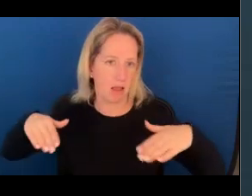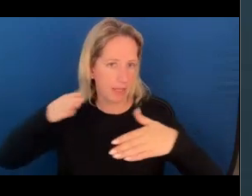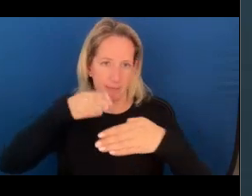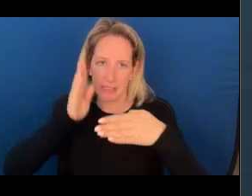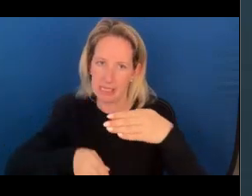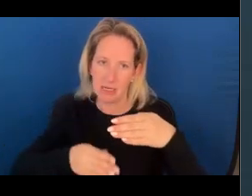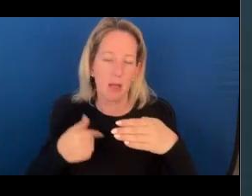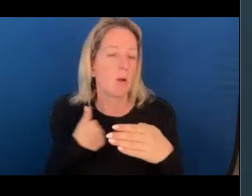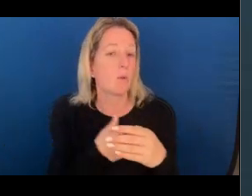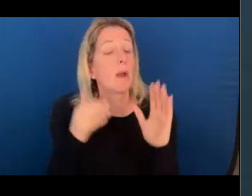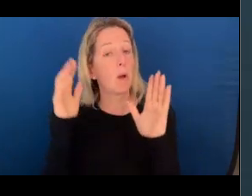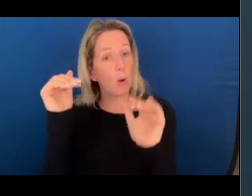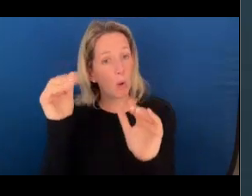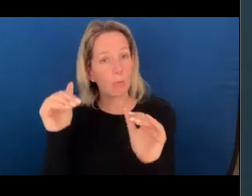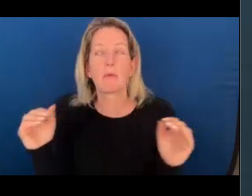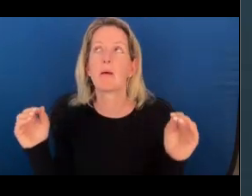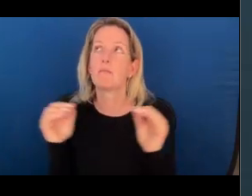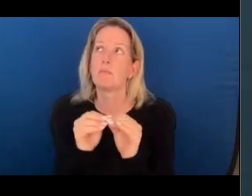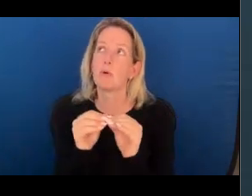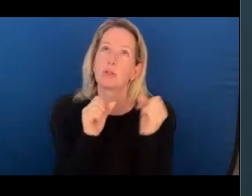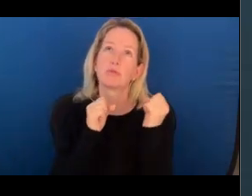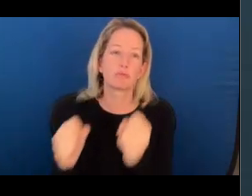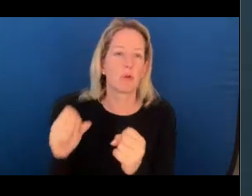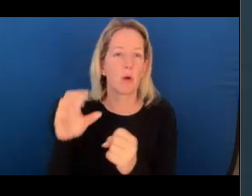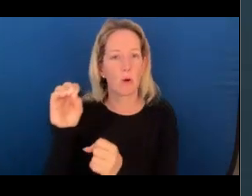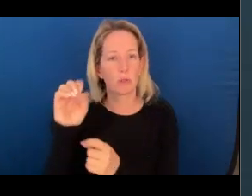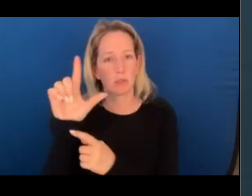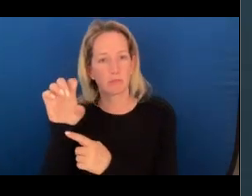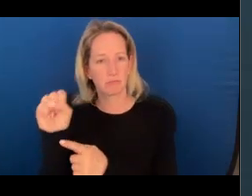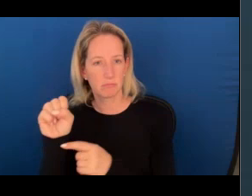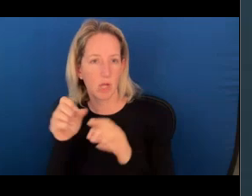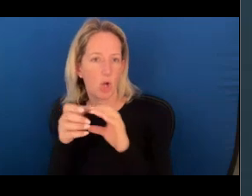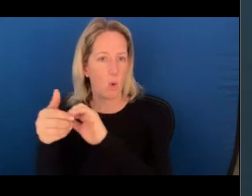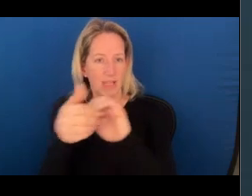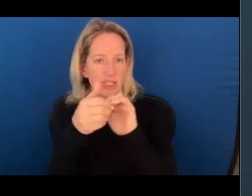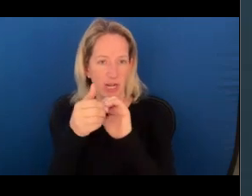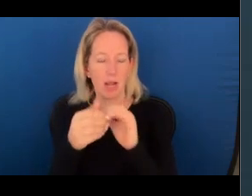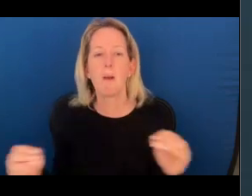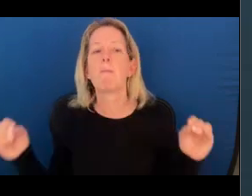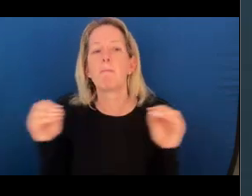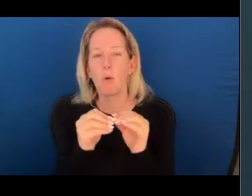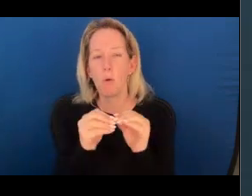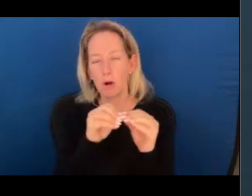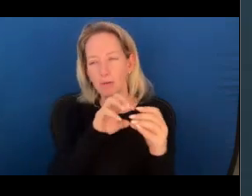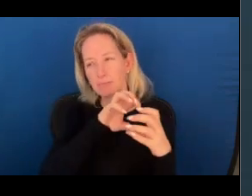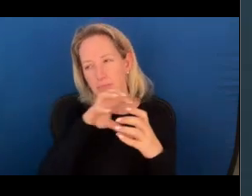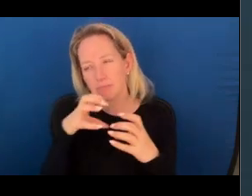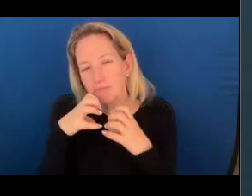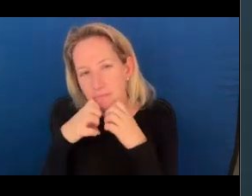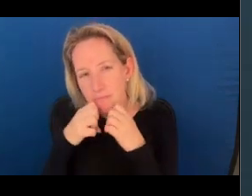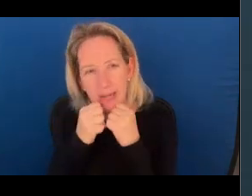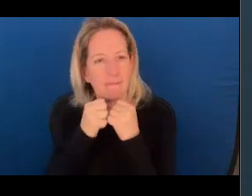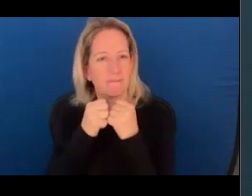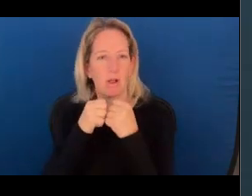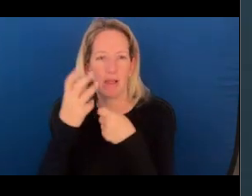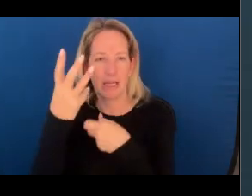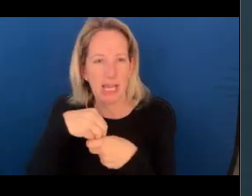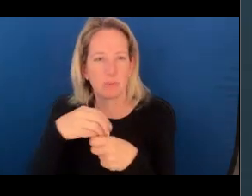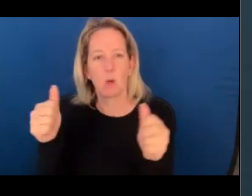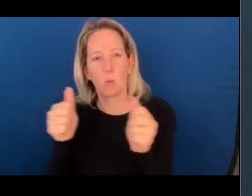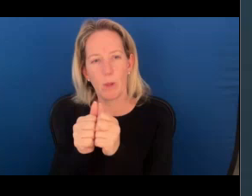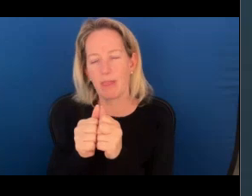project is a stronger Ocean Litter Strategy Coalition, obviously, where we have more meaningful engagement from these historically underrepresented groups.